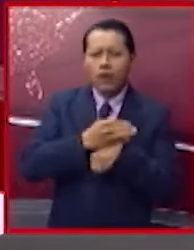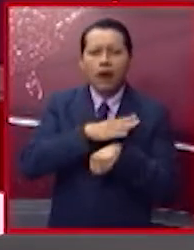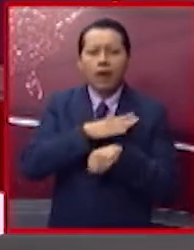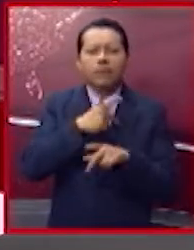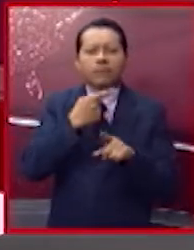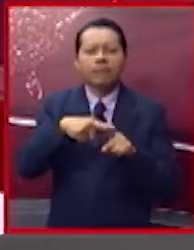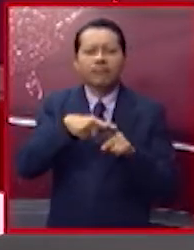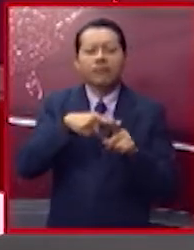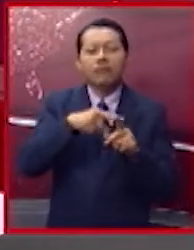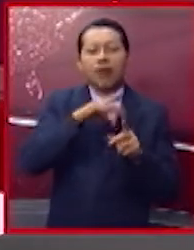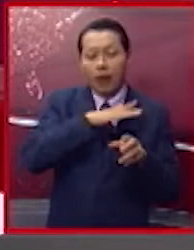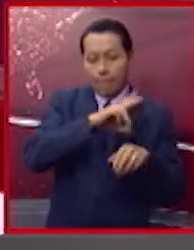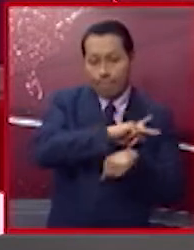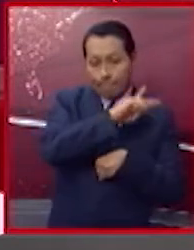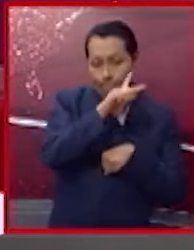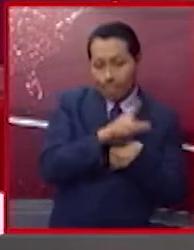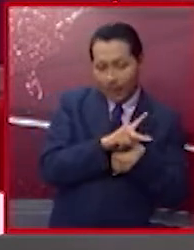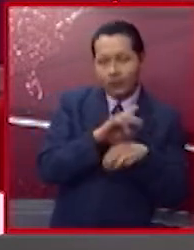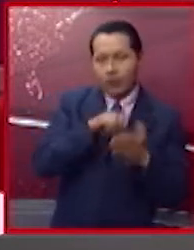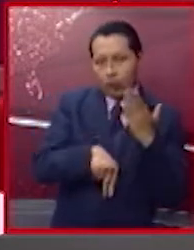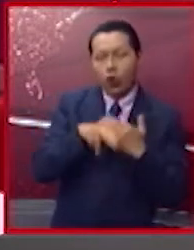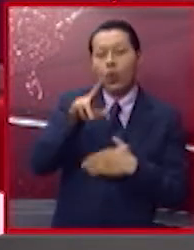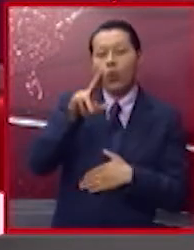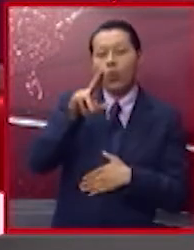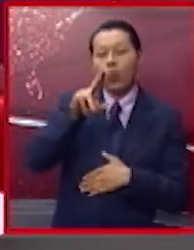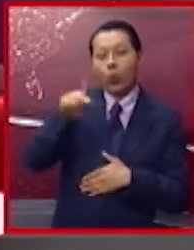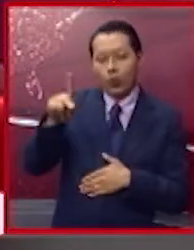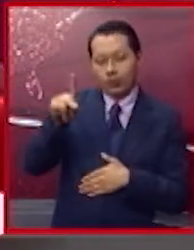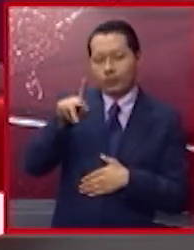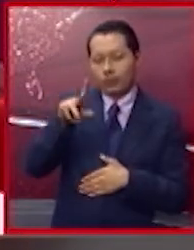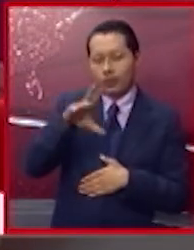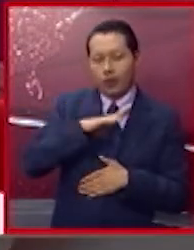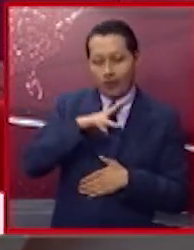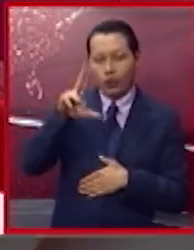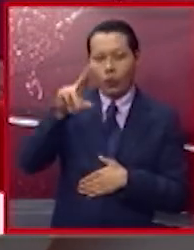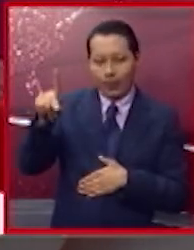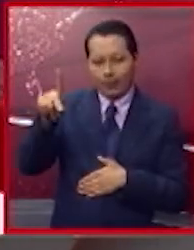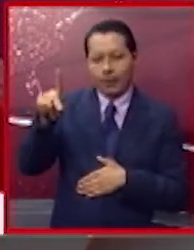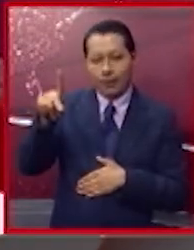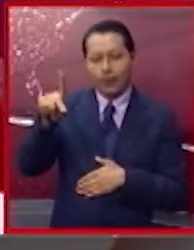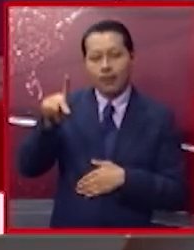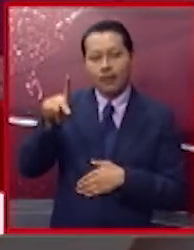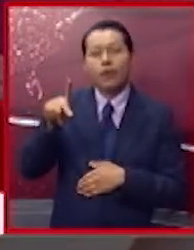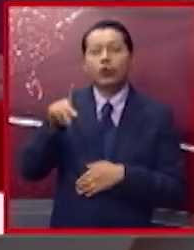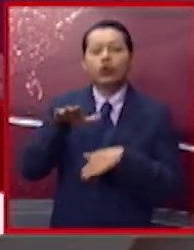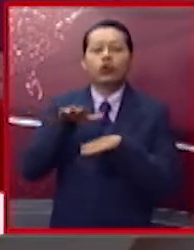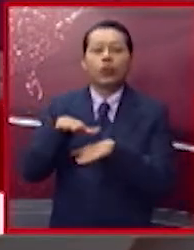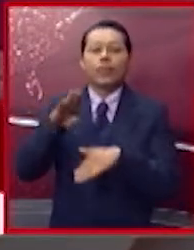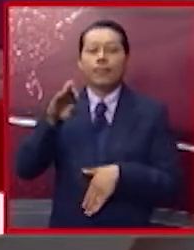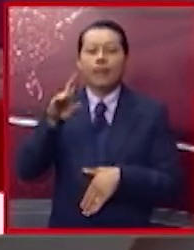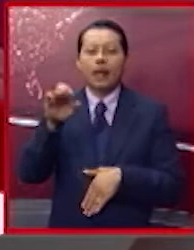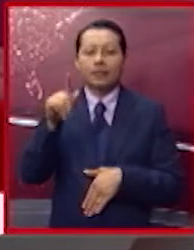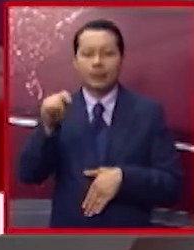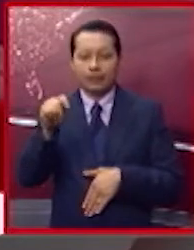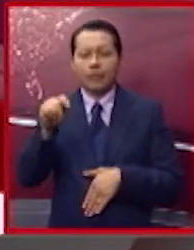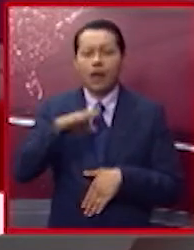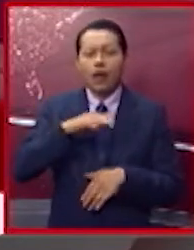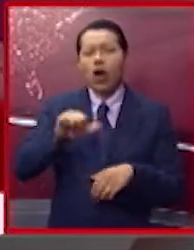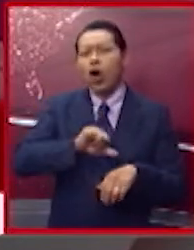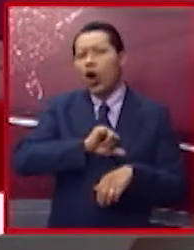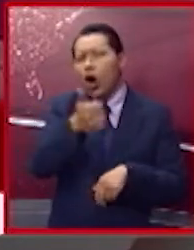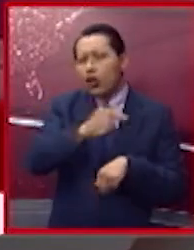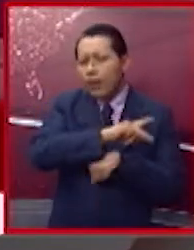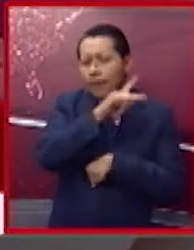we observe by one side countries like United Kingdom in a Brexit, and in the other side